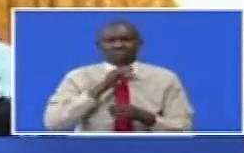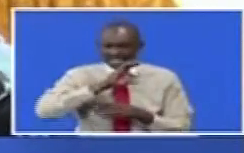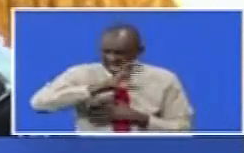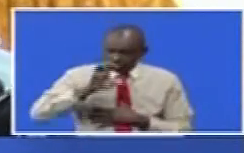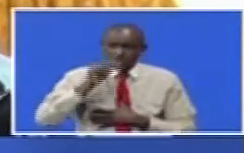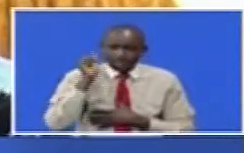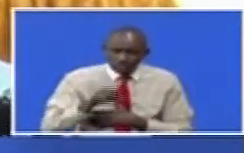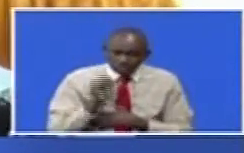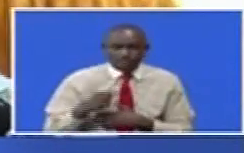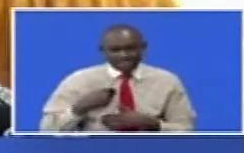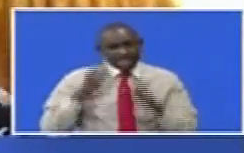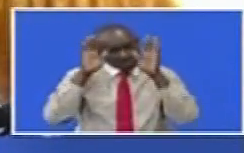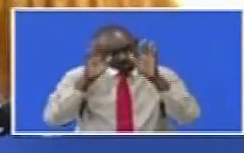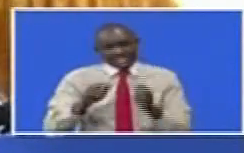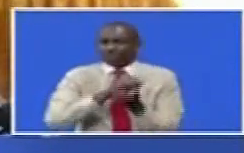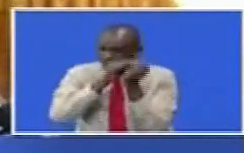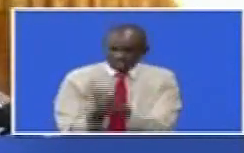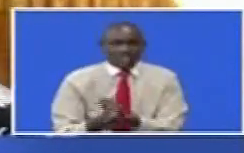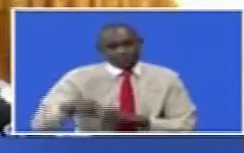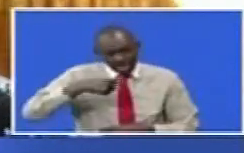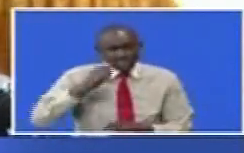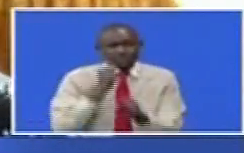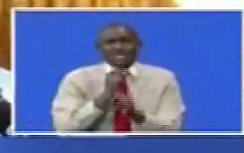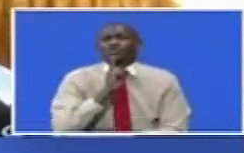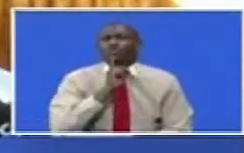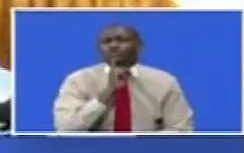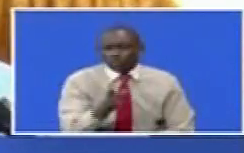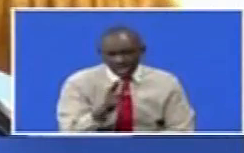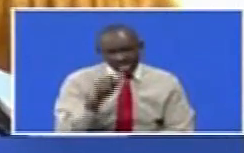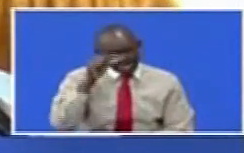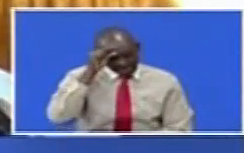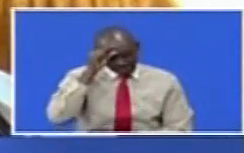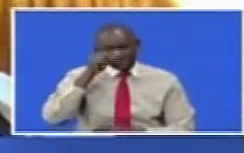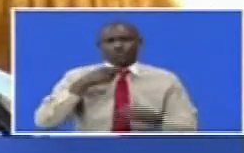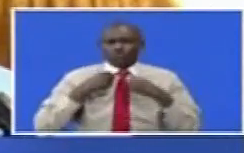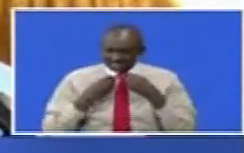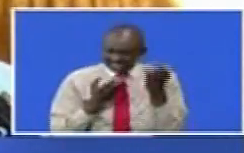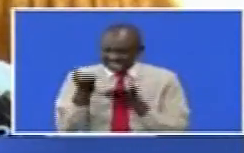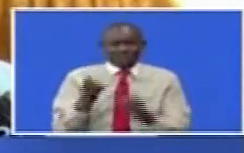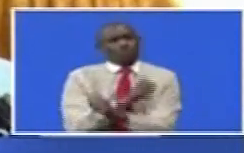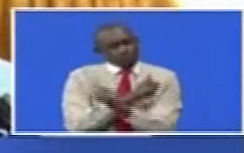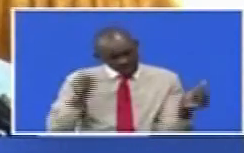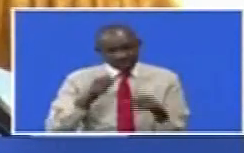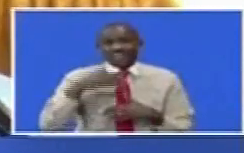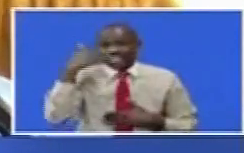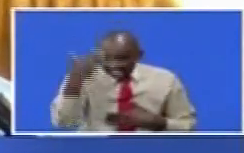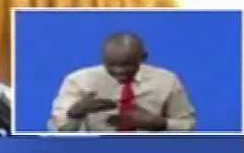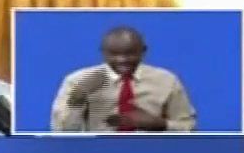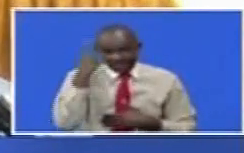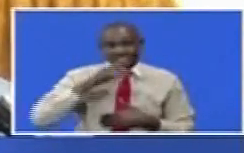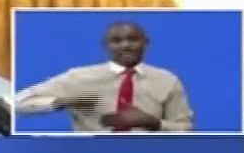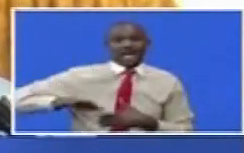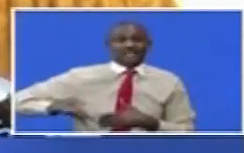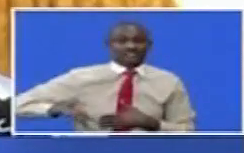will be an important turning point for us to ensure that the government delivers in the next phase that is